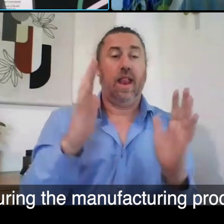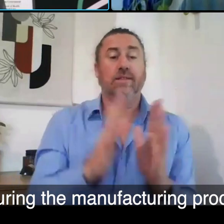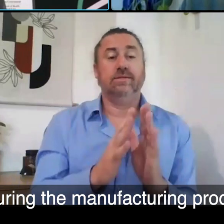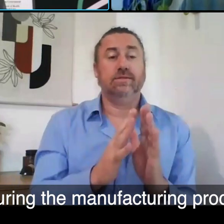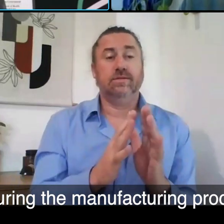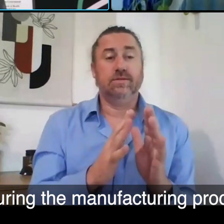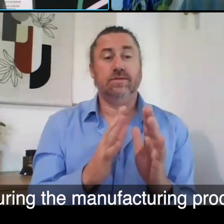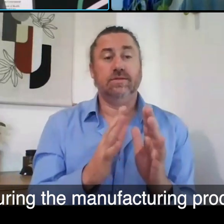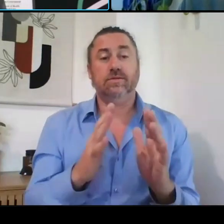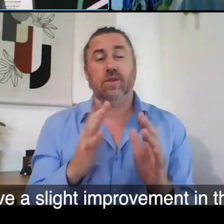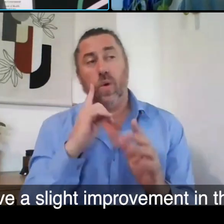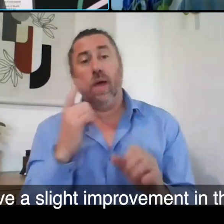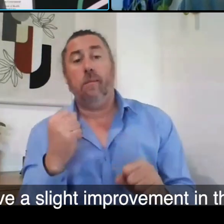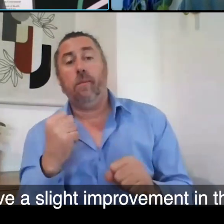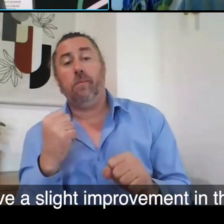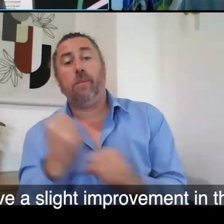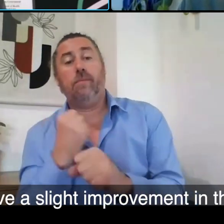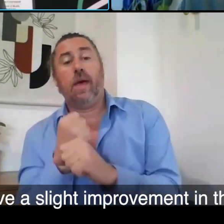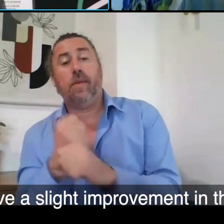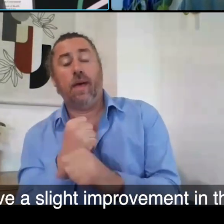the manufacturing process, which might